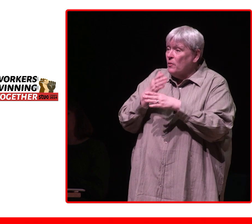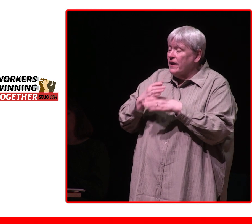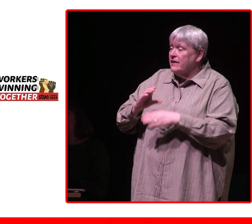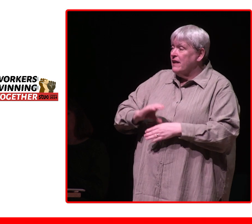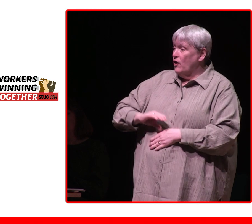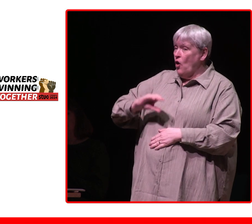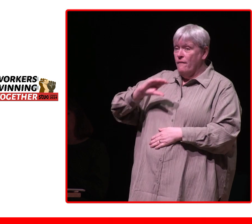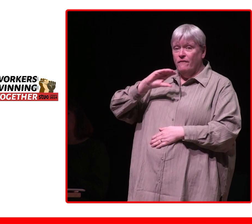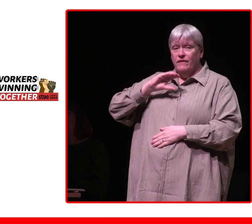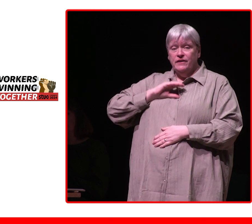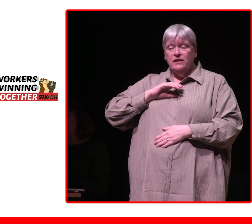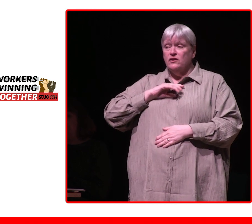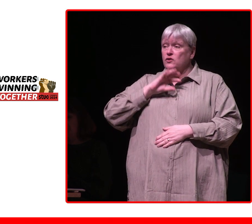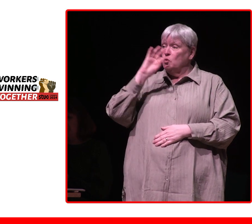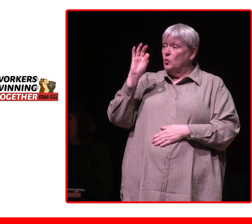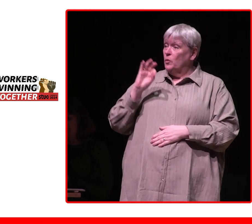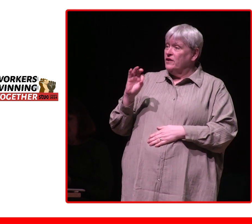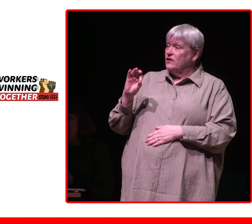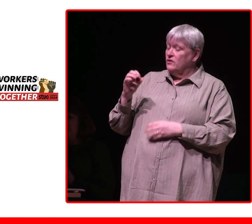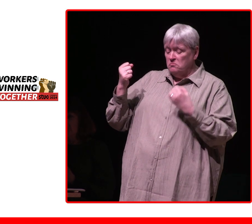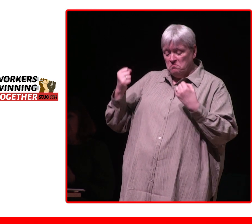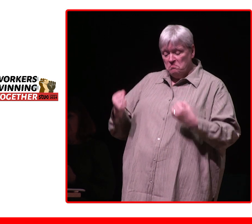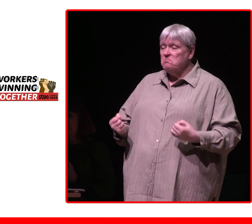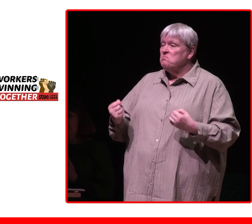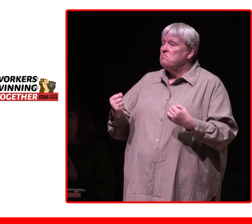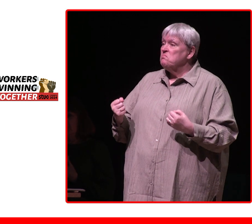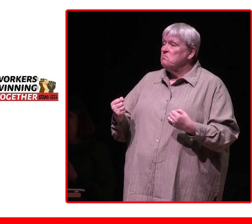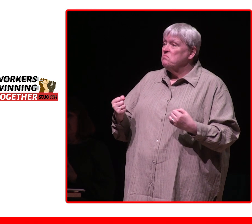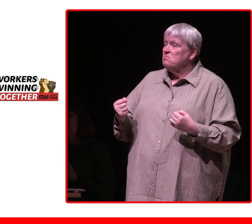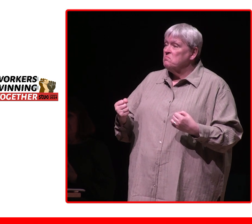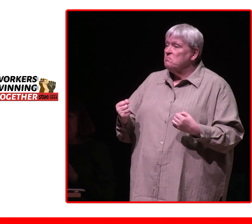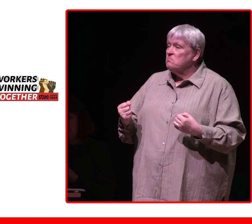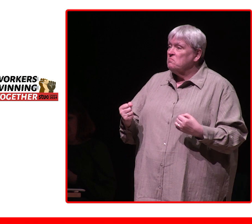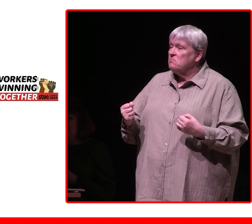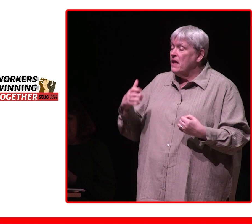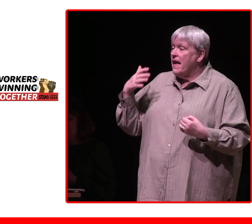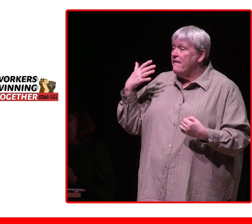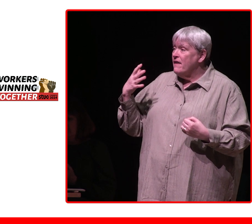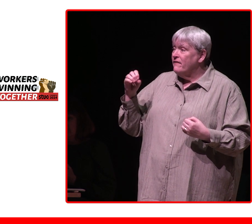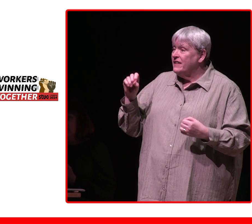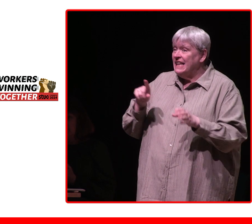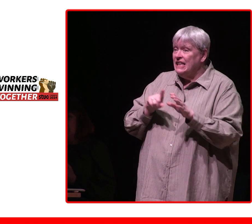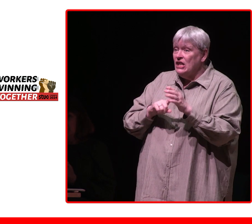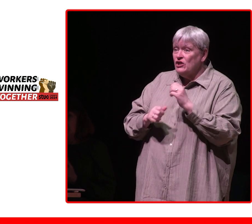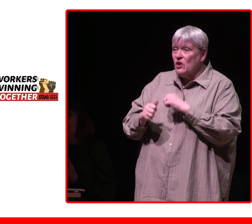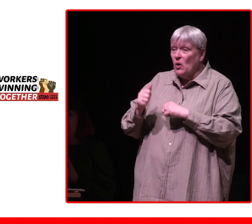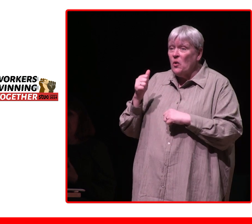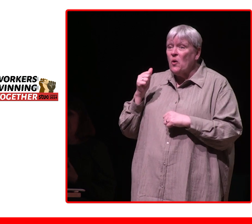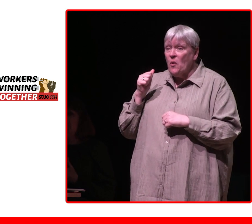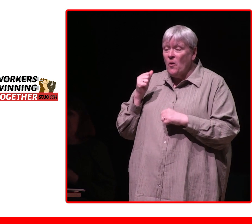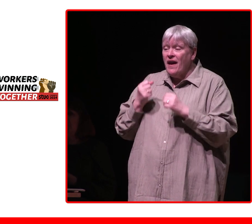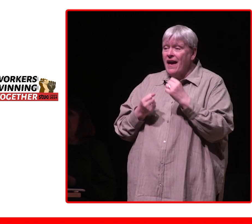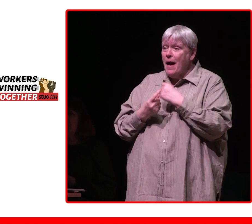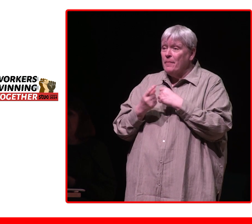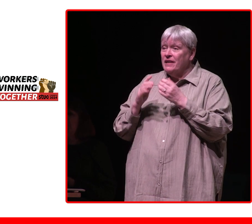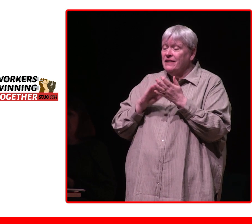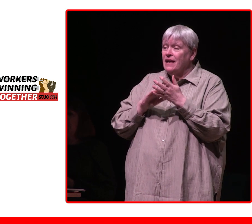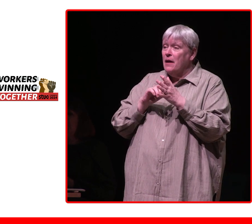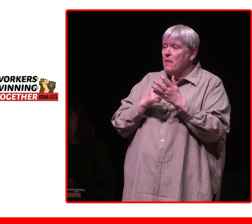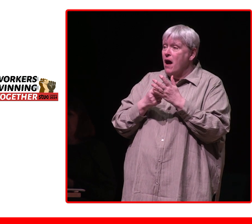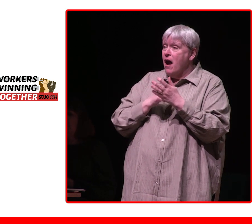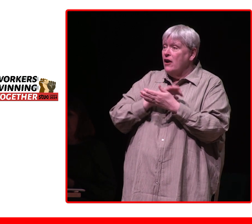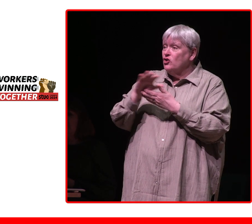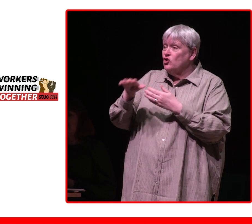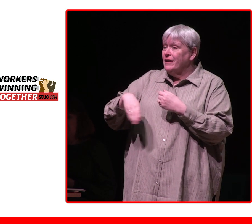to act, to question, to take a stand. 50 years ago, that happened in March